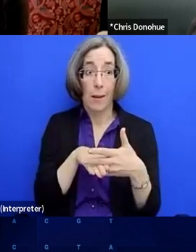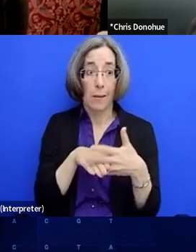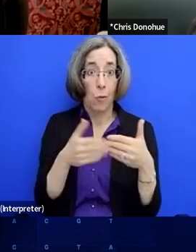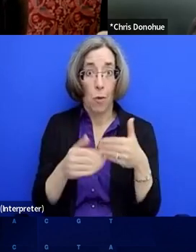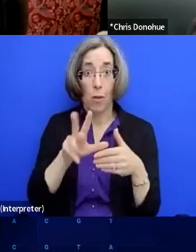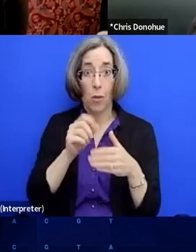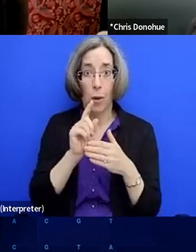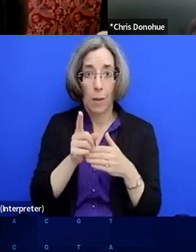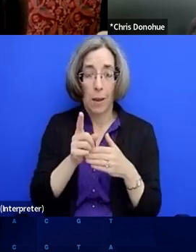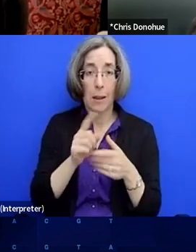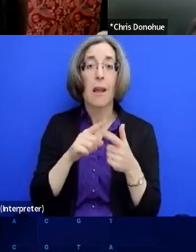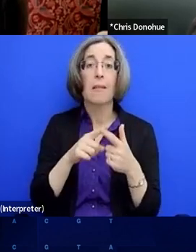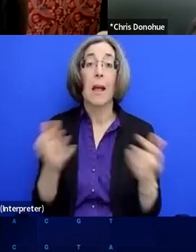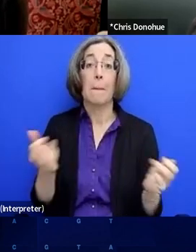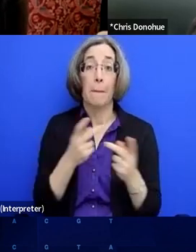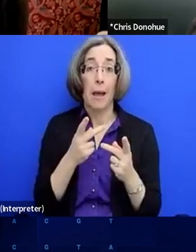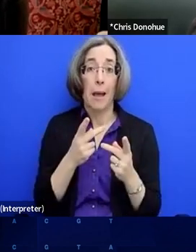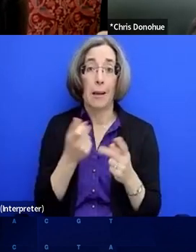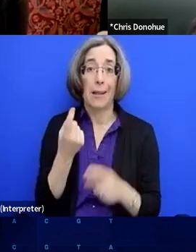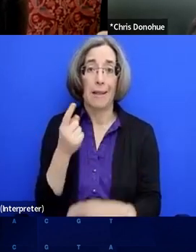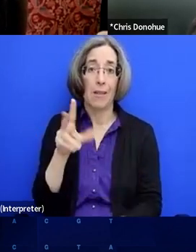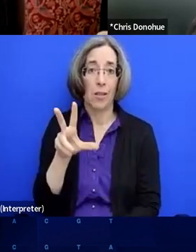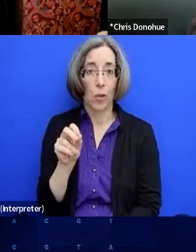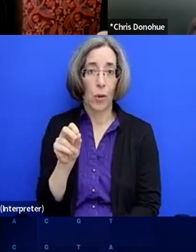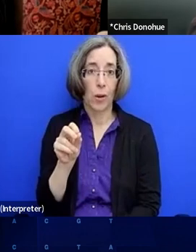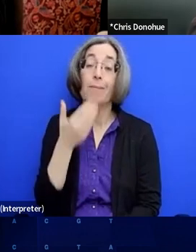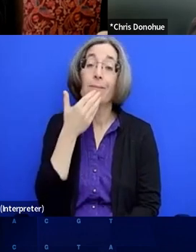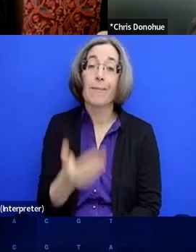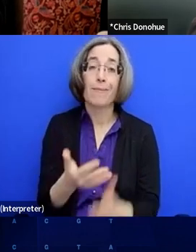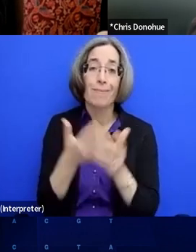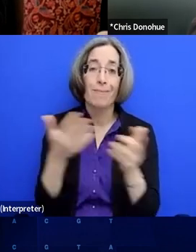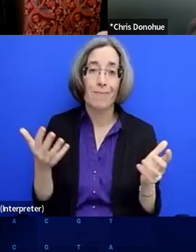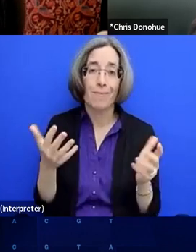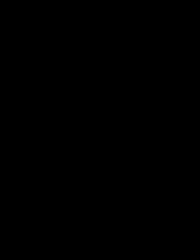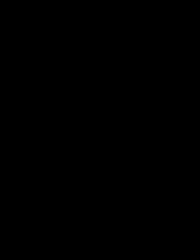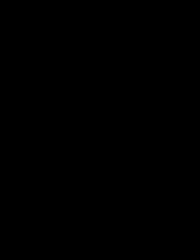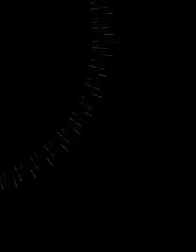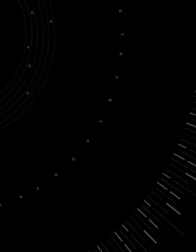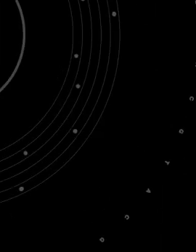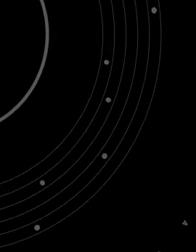minutes, and we will return at 11:30. Thank you very much. See you then.